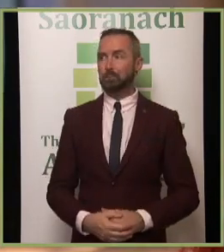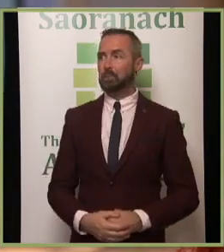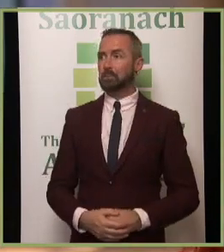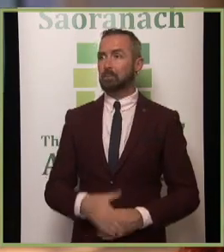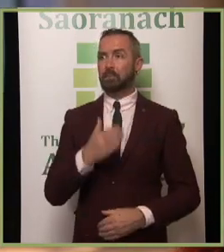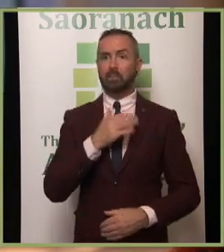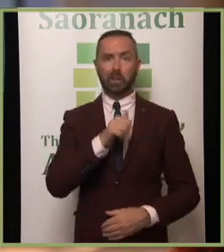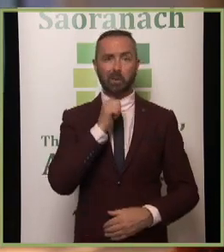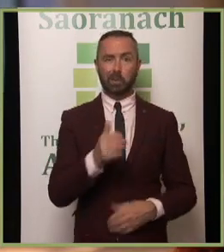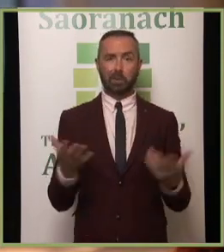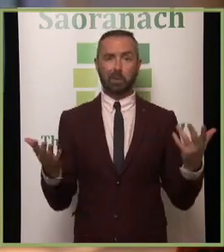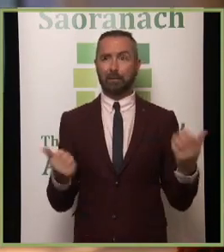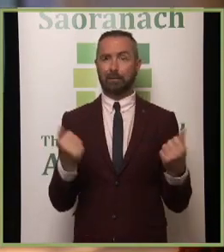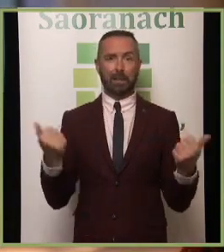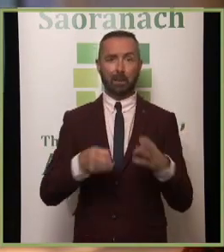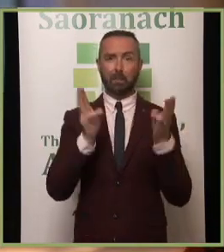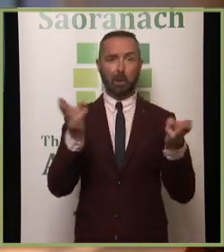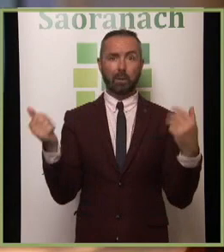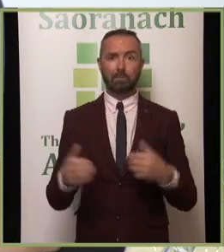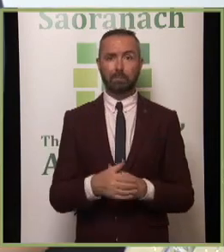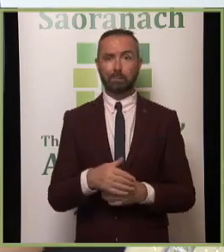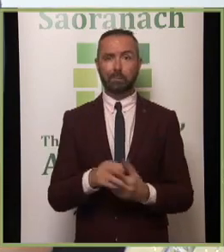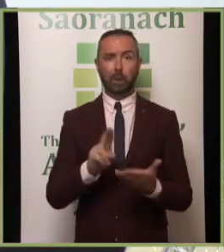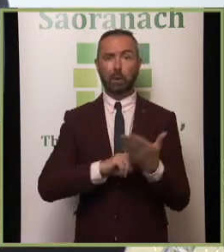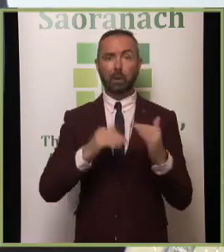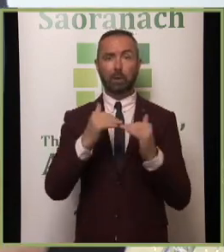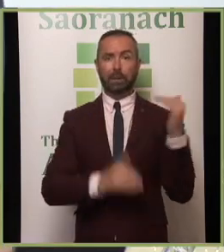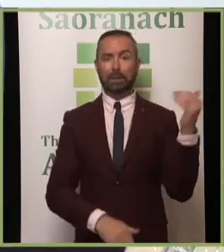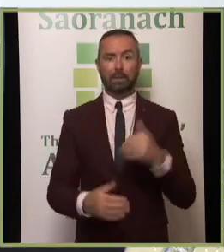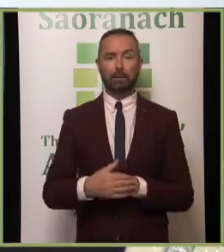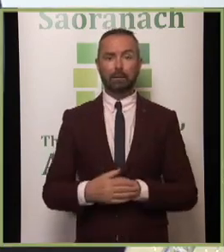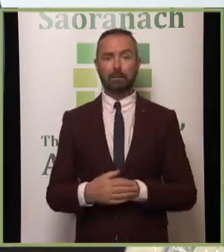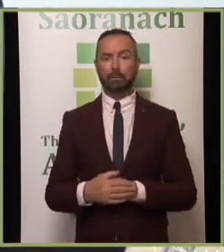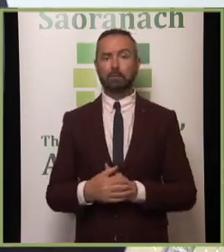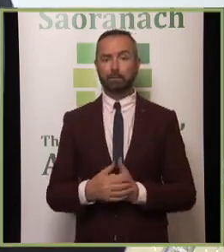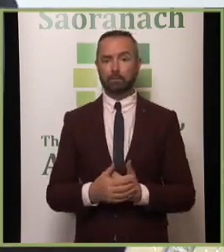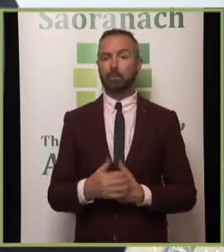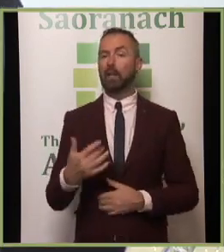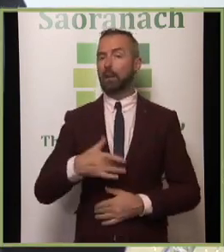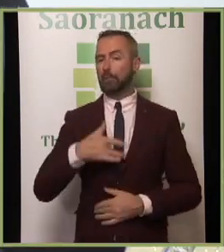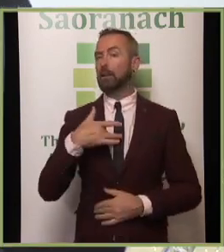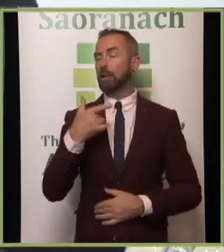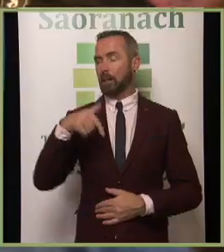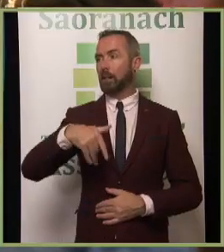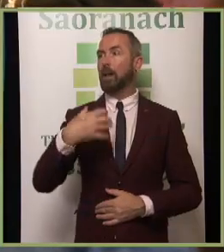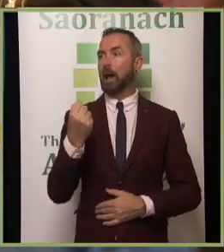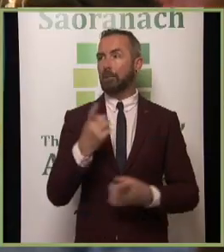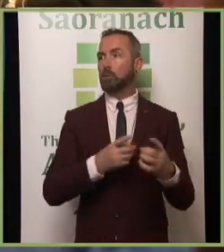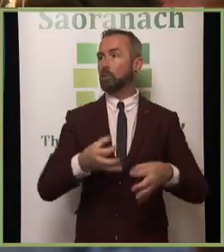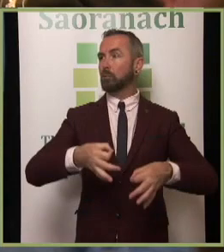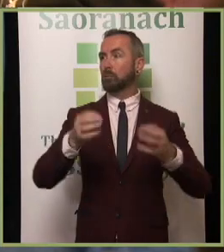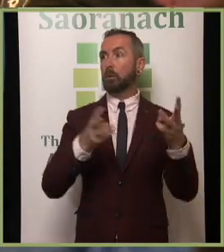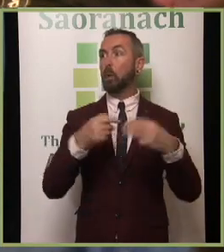just don't have as much weight. Well, I would say to that, Hilary, that we have done good work. And I think I know we